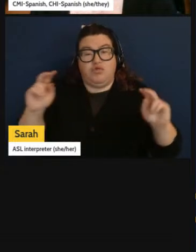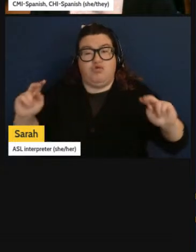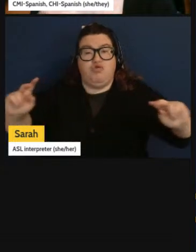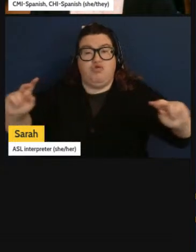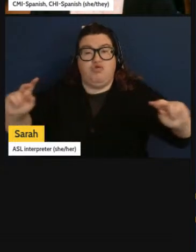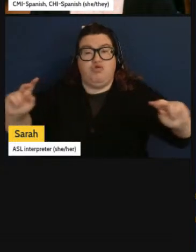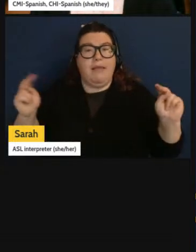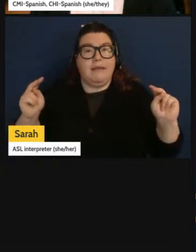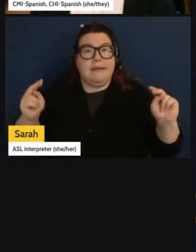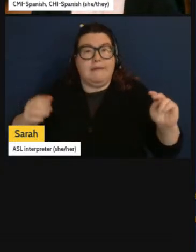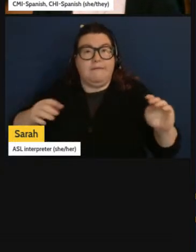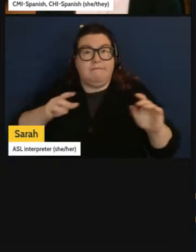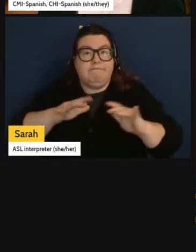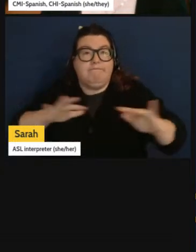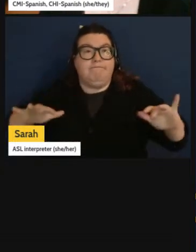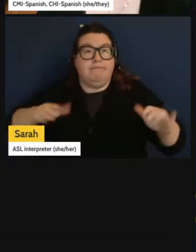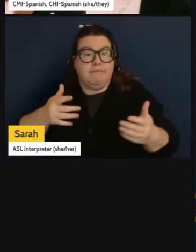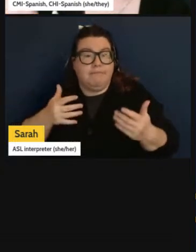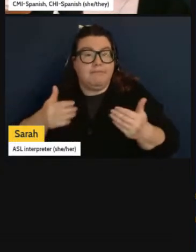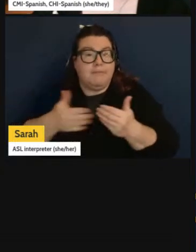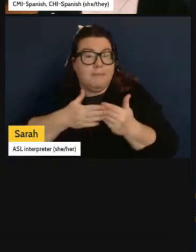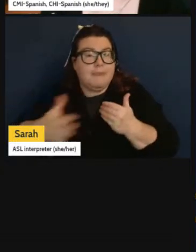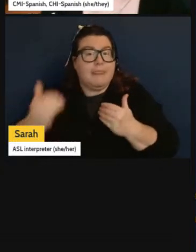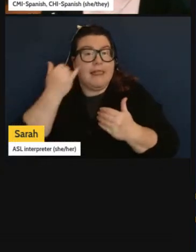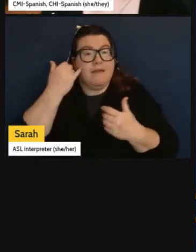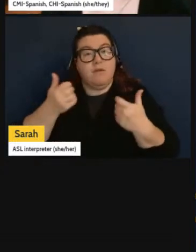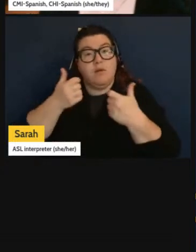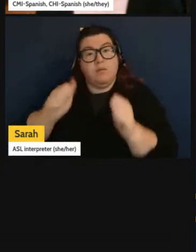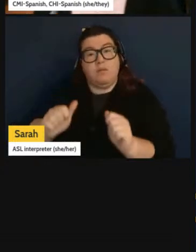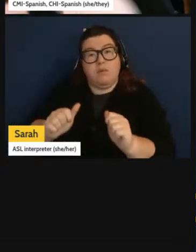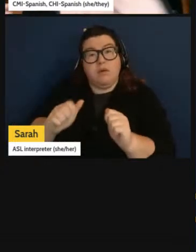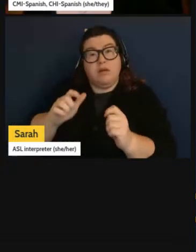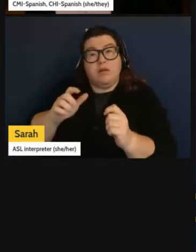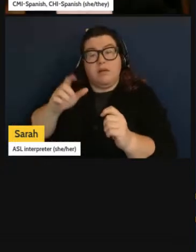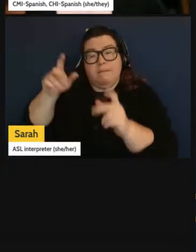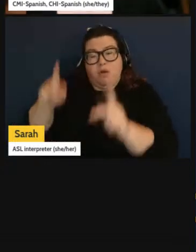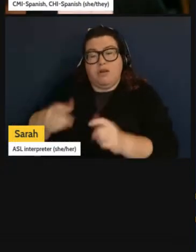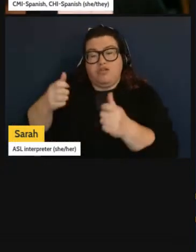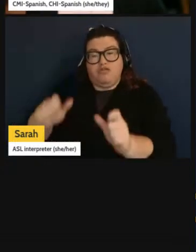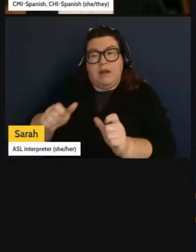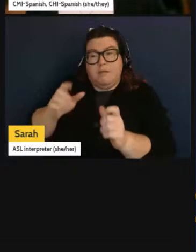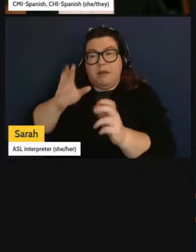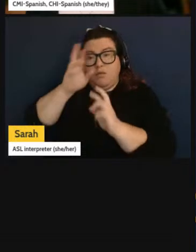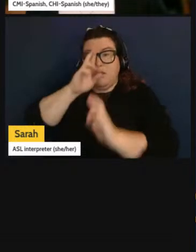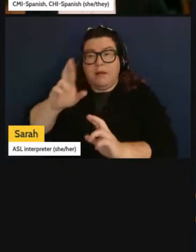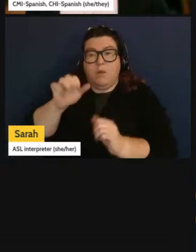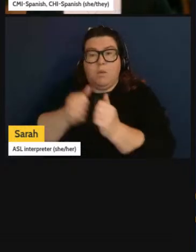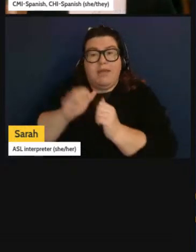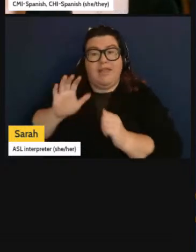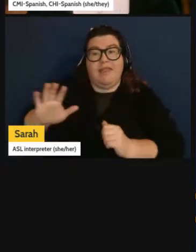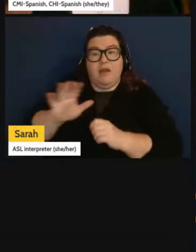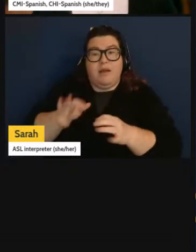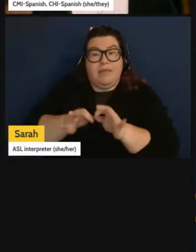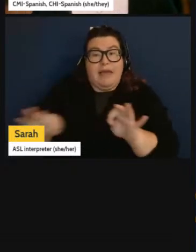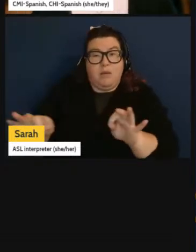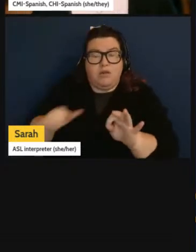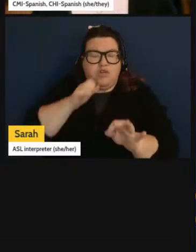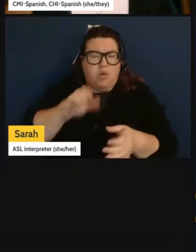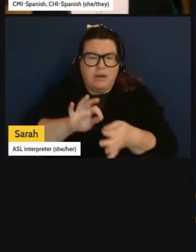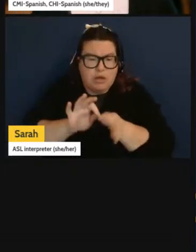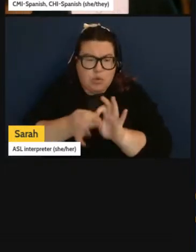is making the effort, let's say if someone is trying to be respectful by being gender neutral with their language, and you don't interpret